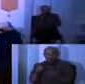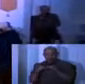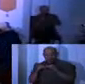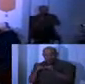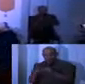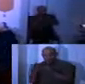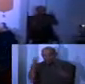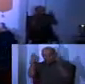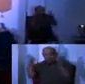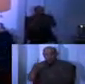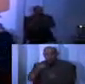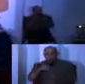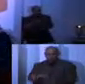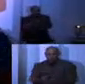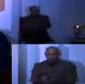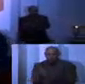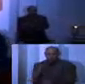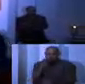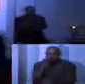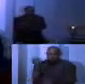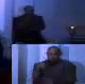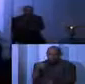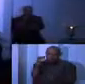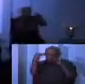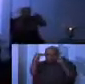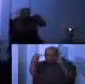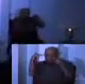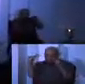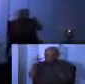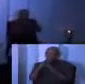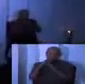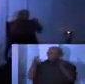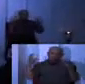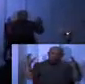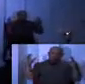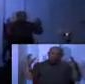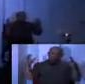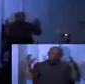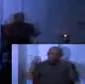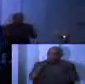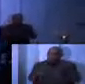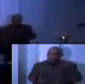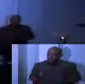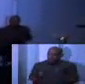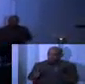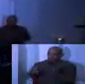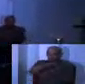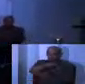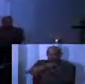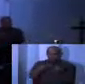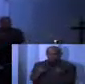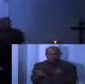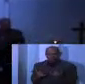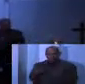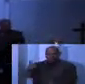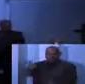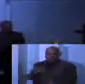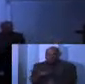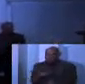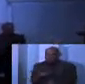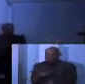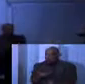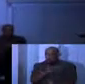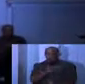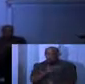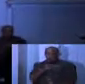celebrate the birth of the one who came to teach us so much and who lives amongst us today. Welcome to you. It is a